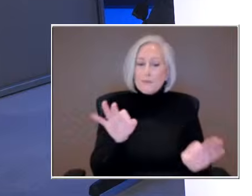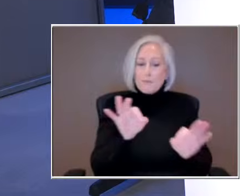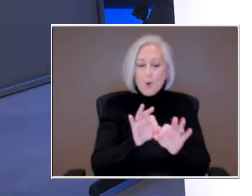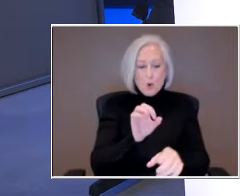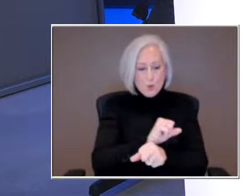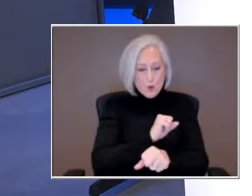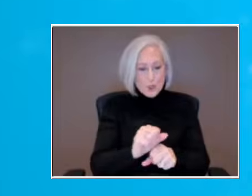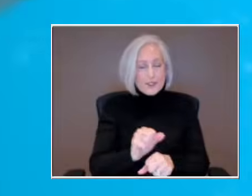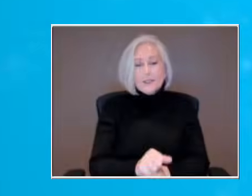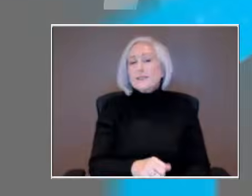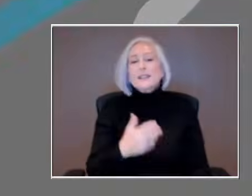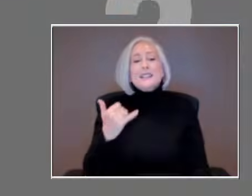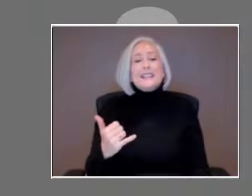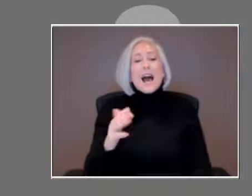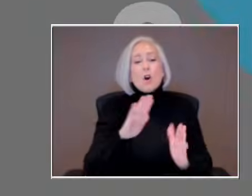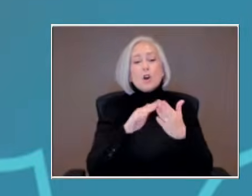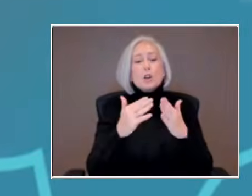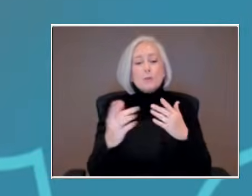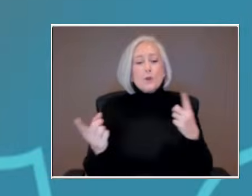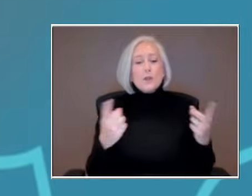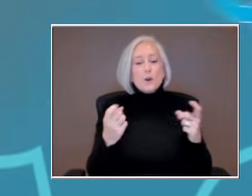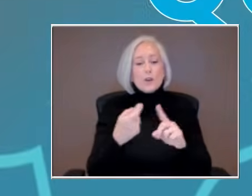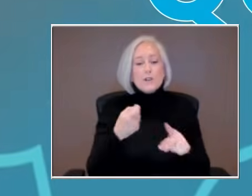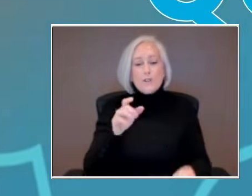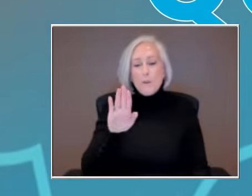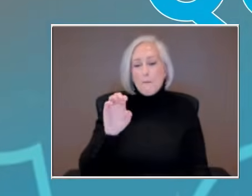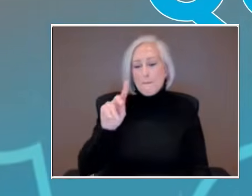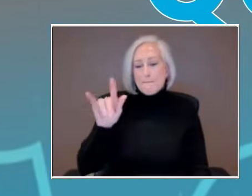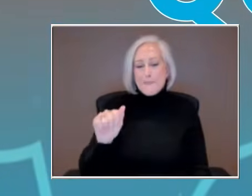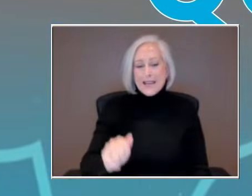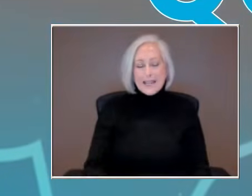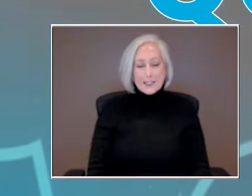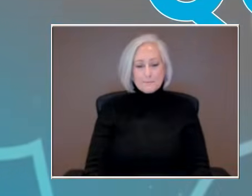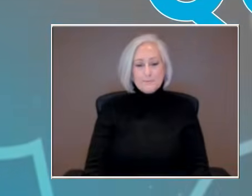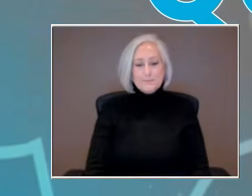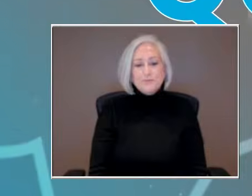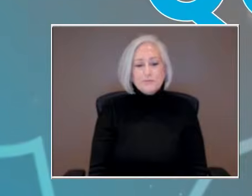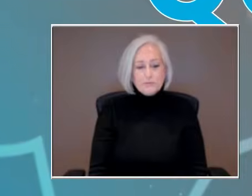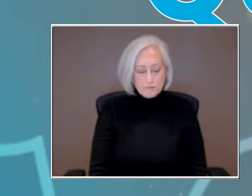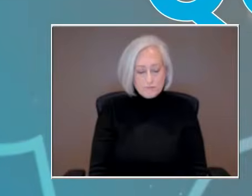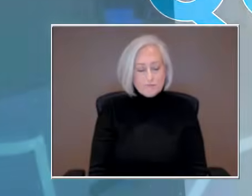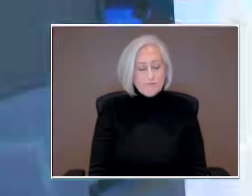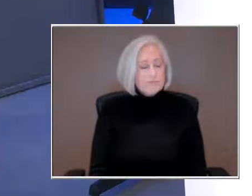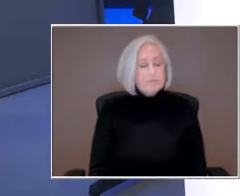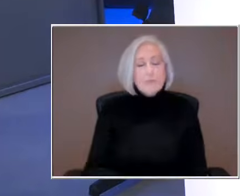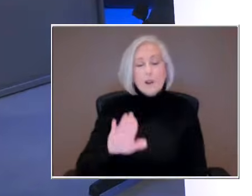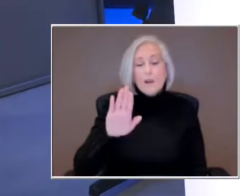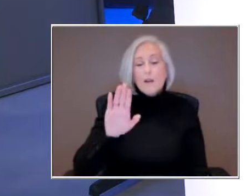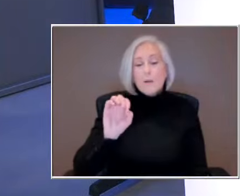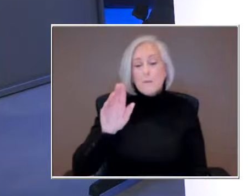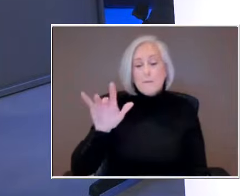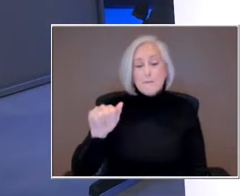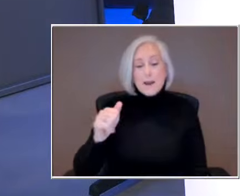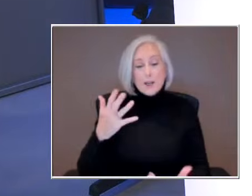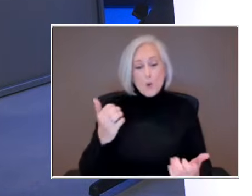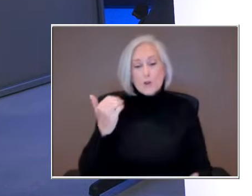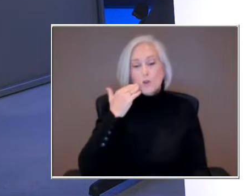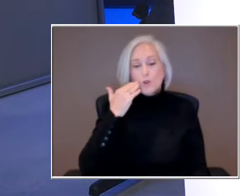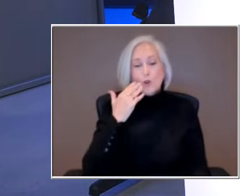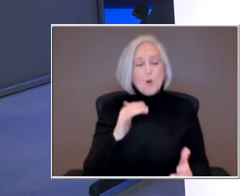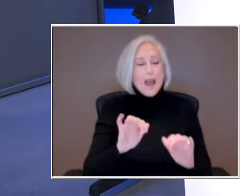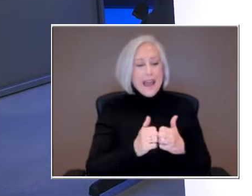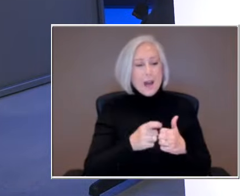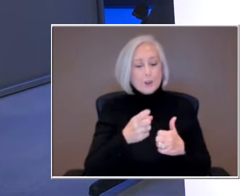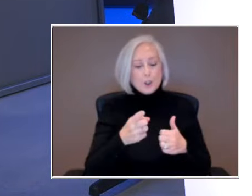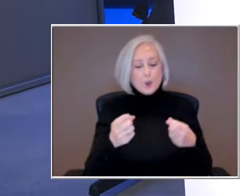have a community question from Becca, so let's get to some of the questions for our viewers. This is a great one. Becca wants to know how you handle the what ifs now. And she